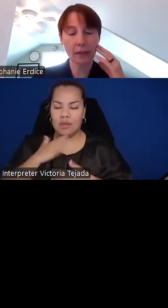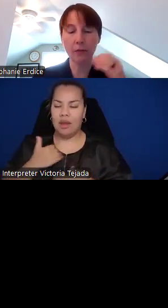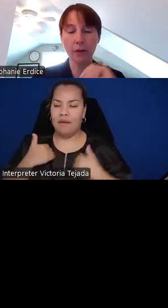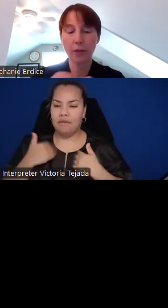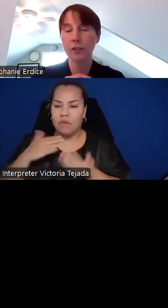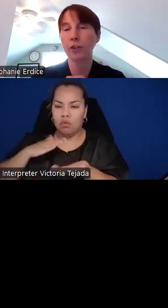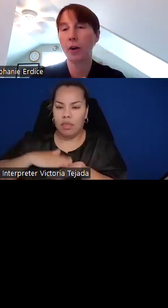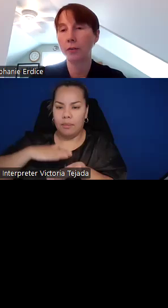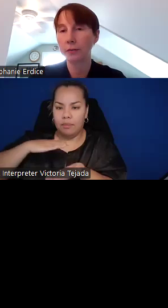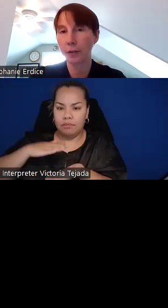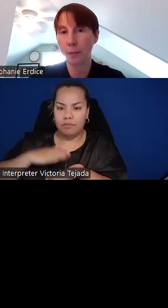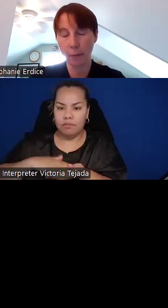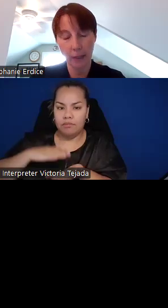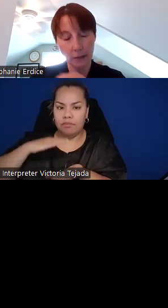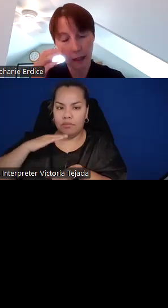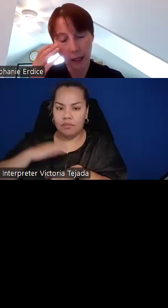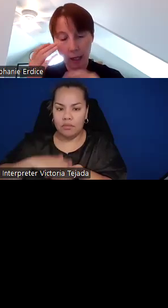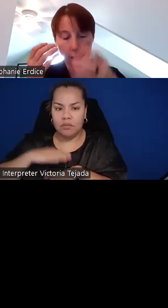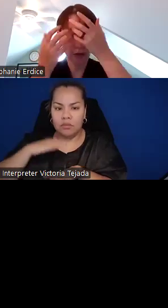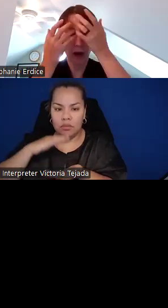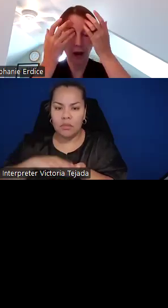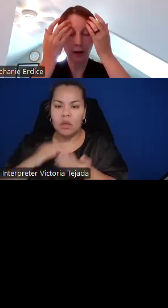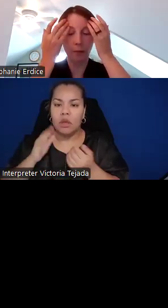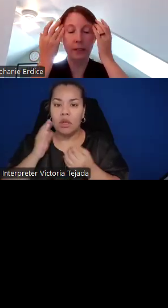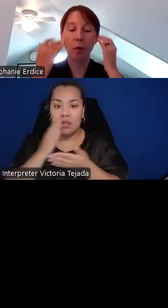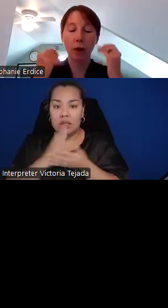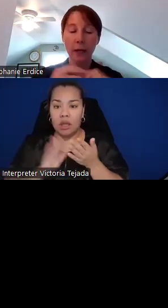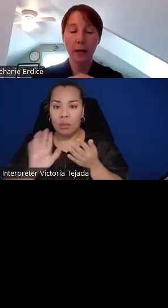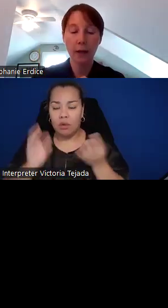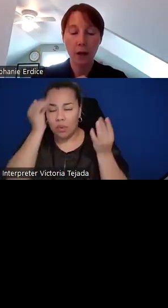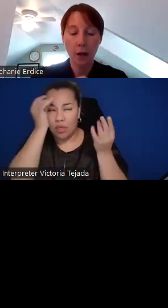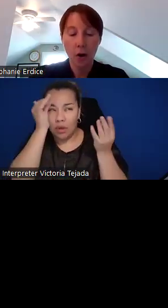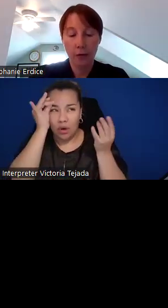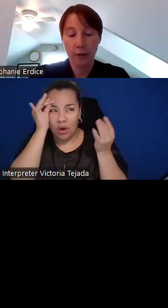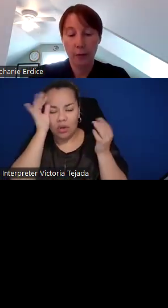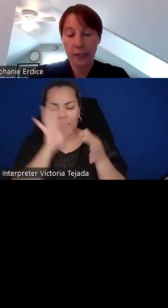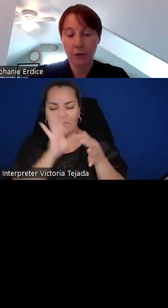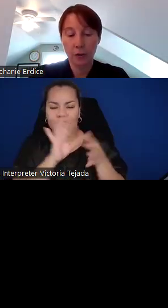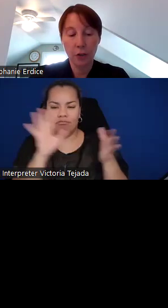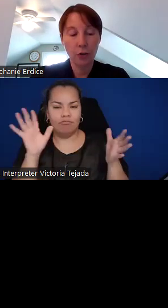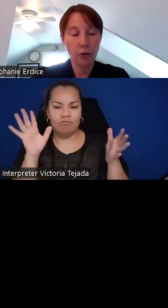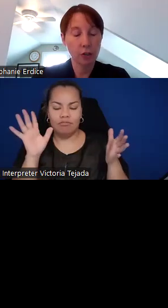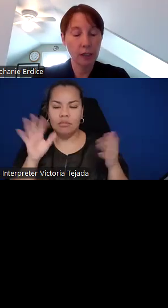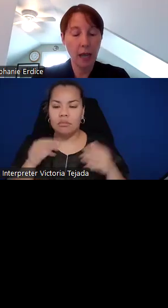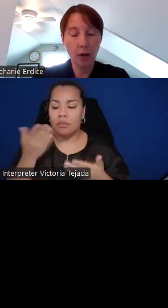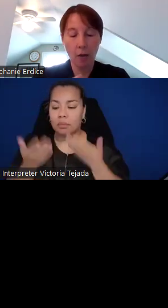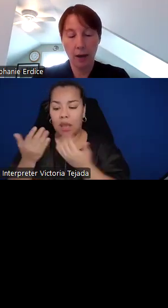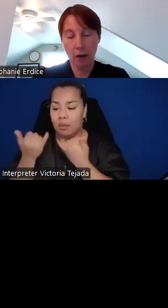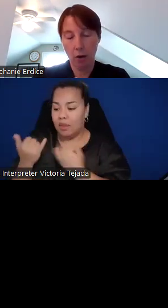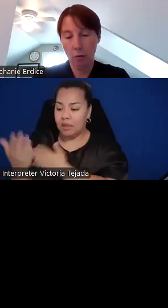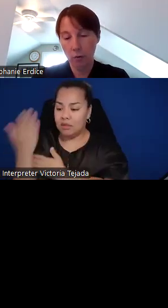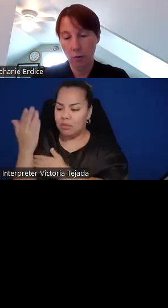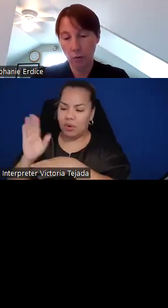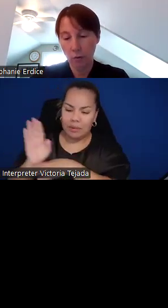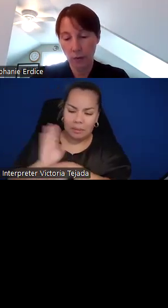to let some of your thoughts go for the moment. So if you had a busy morning, if you have a busy afternoon, just let all